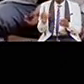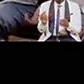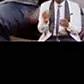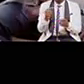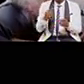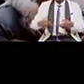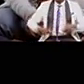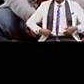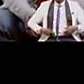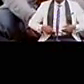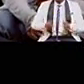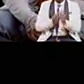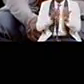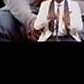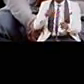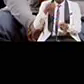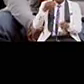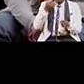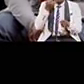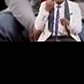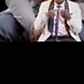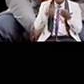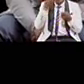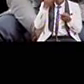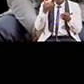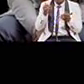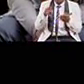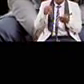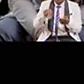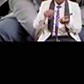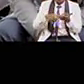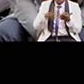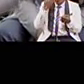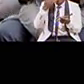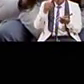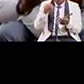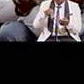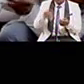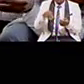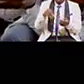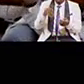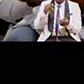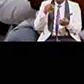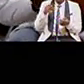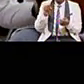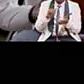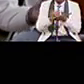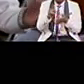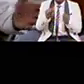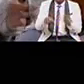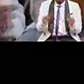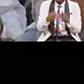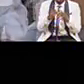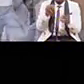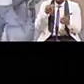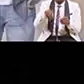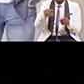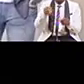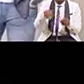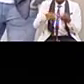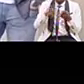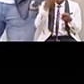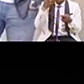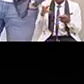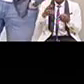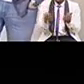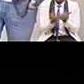First of all, you have to know. If you don't know the need, how can you meet the need? If you don't know their challenges, how can you answer